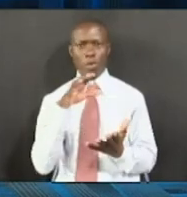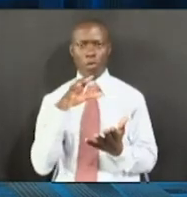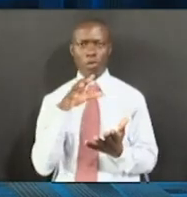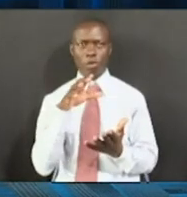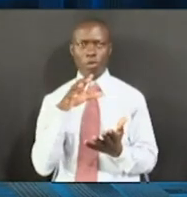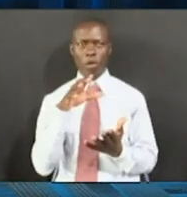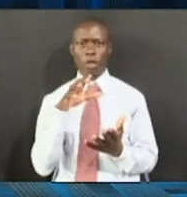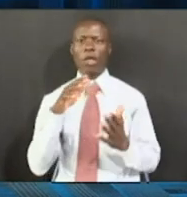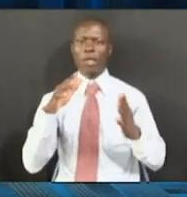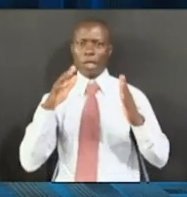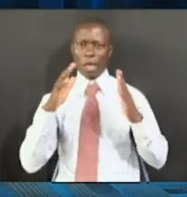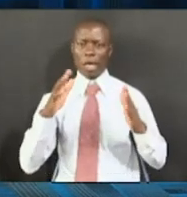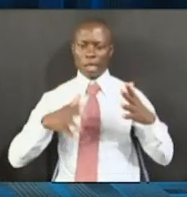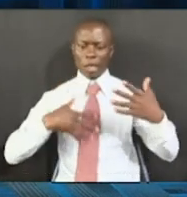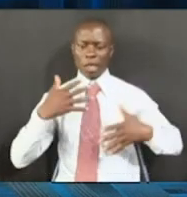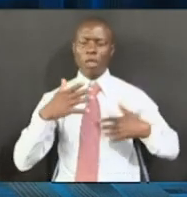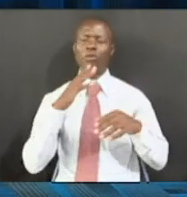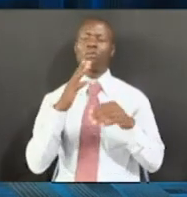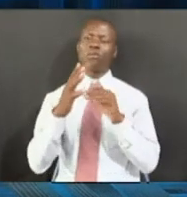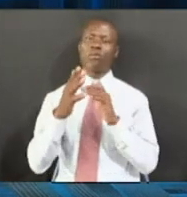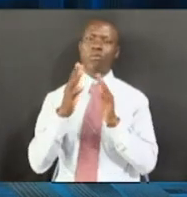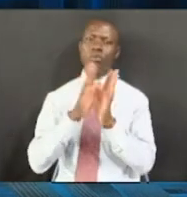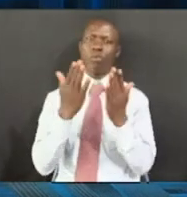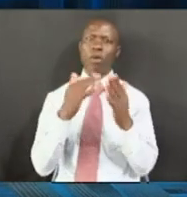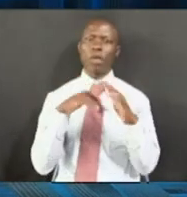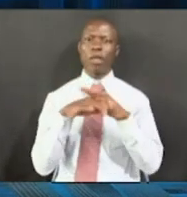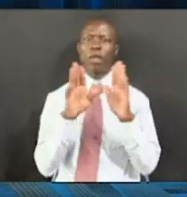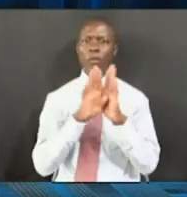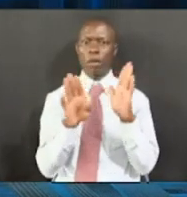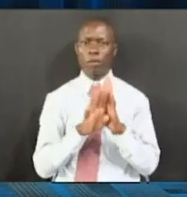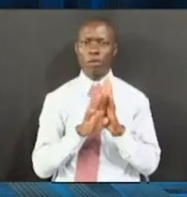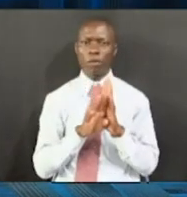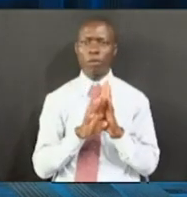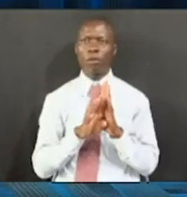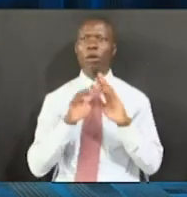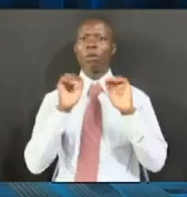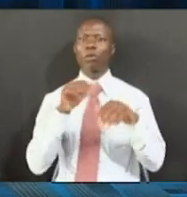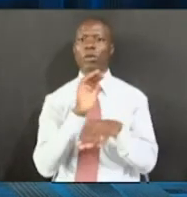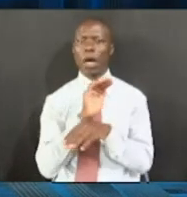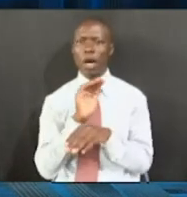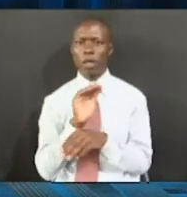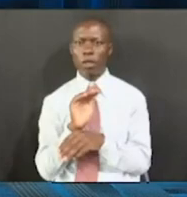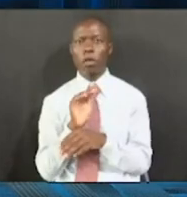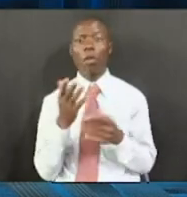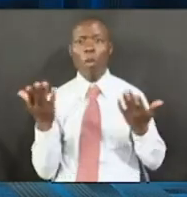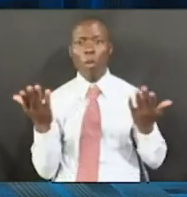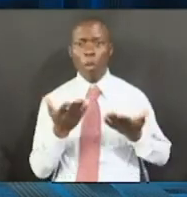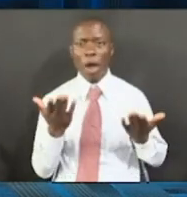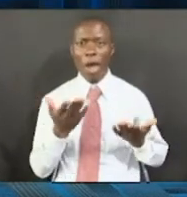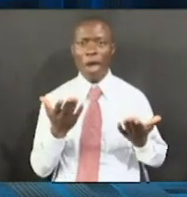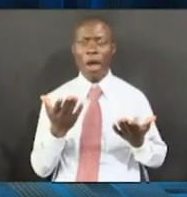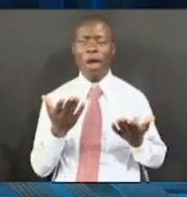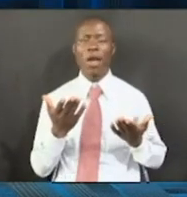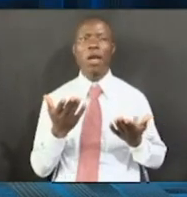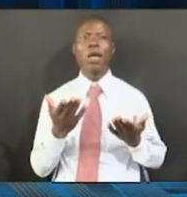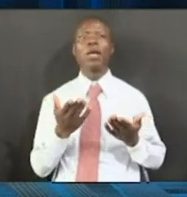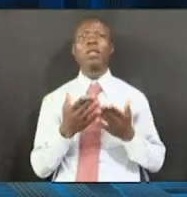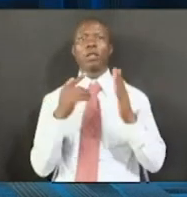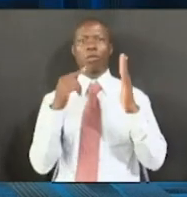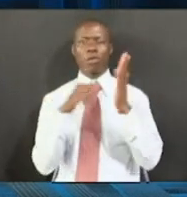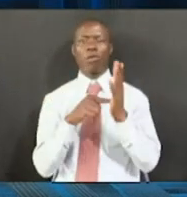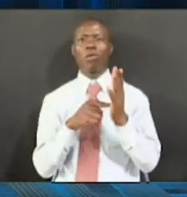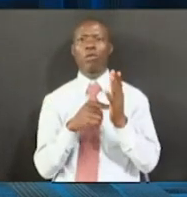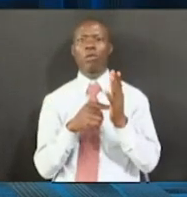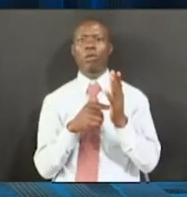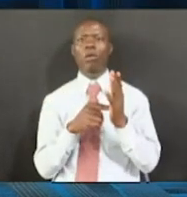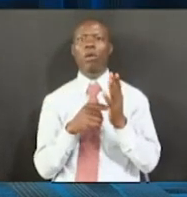bloody book in the Bible. And when you study this book, you can ask, why is God in this story? Why